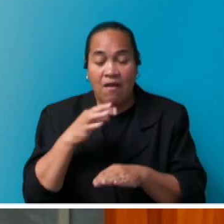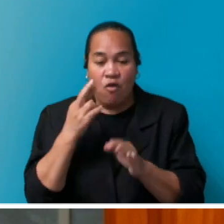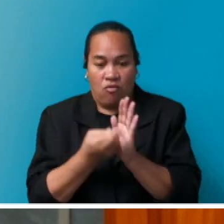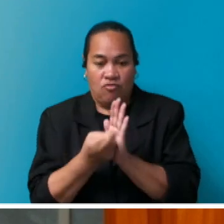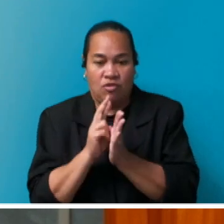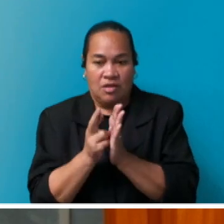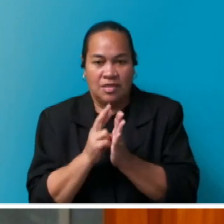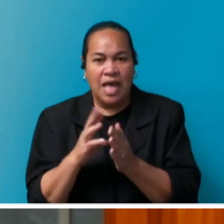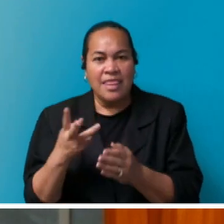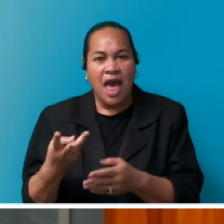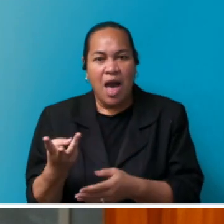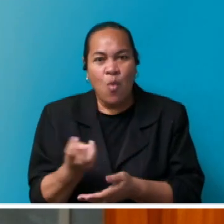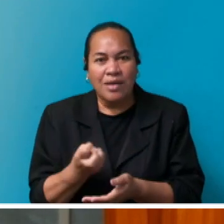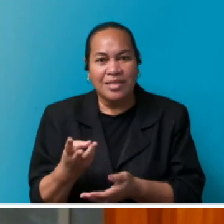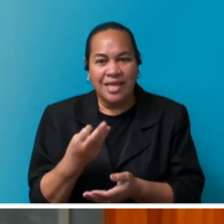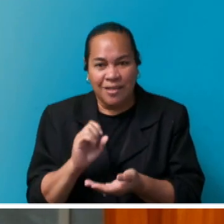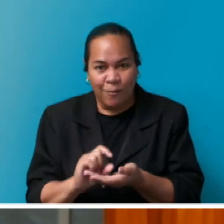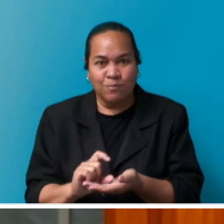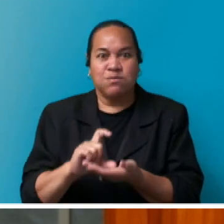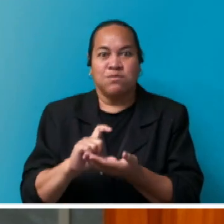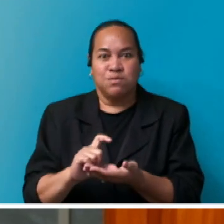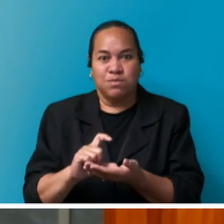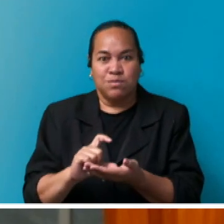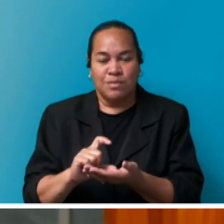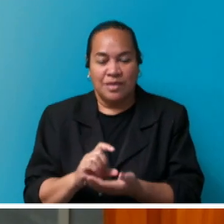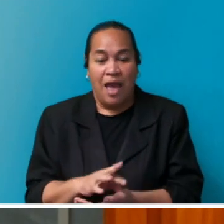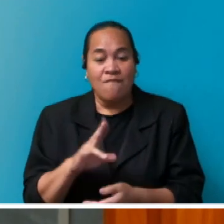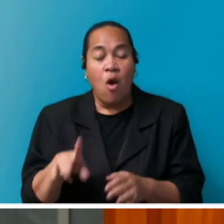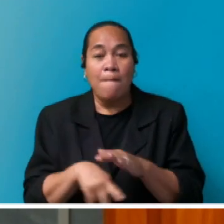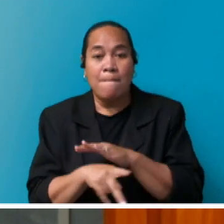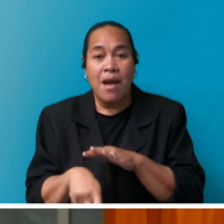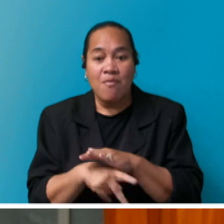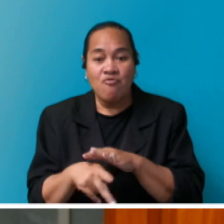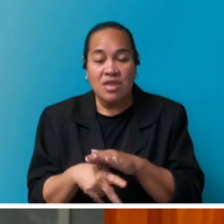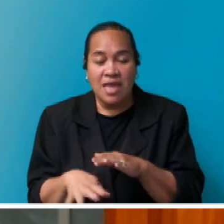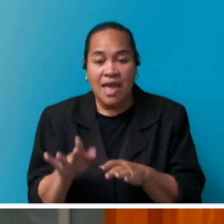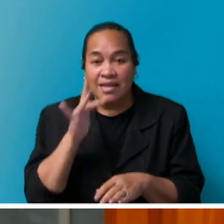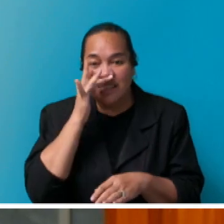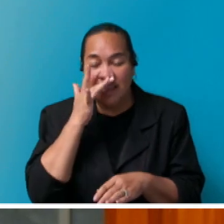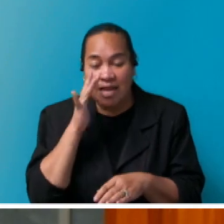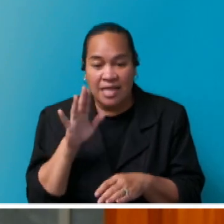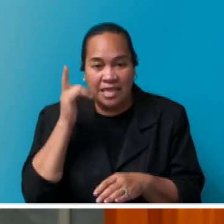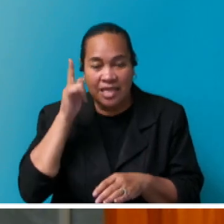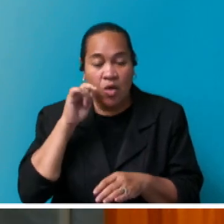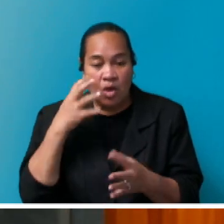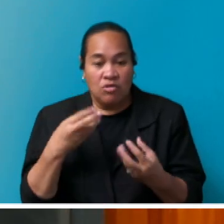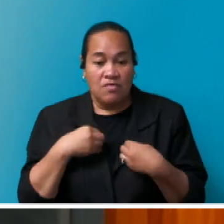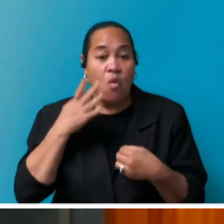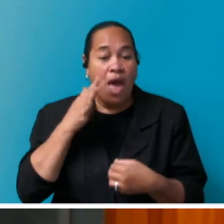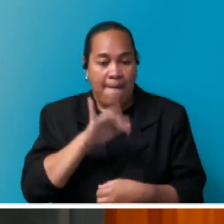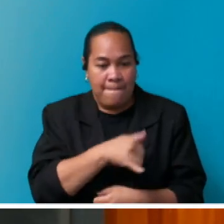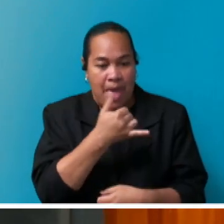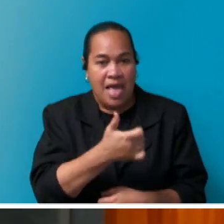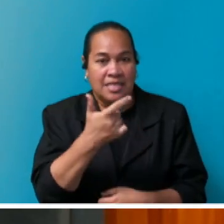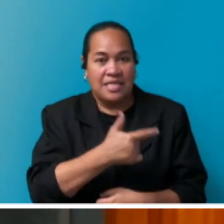remuneration package that pre-primary kindergarten teacher will receive from pay 17